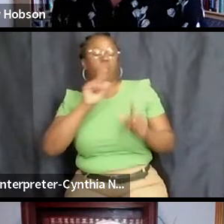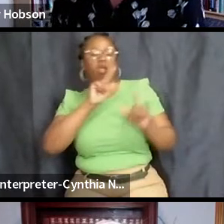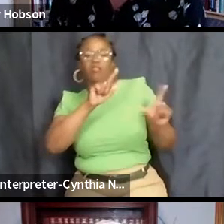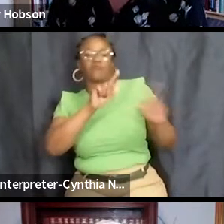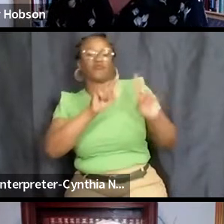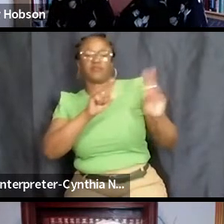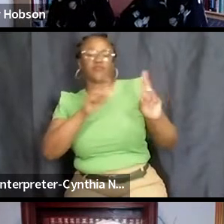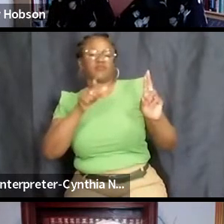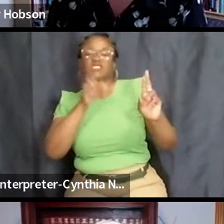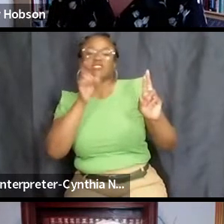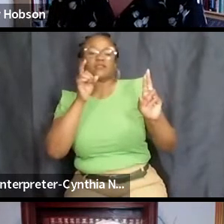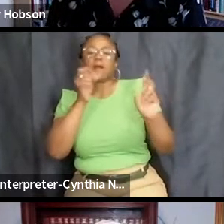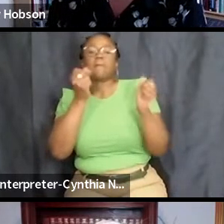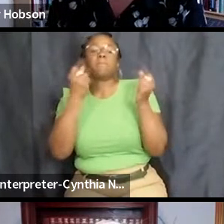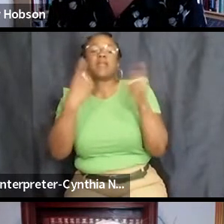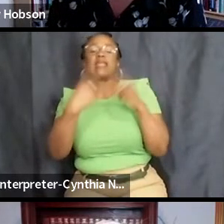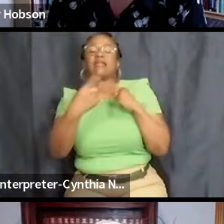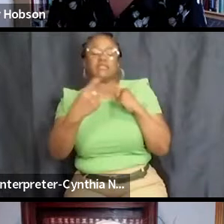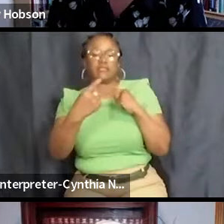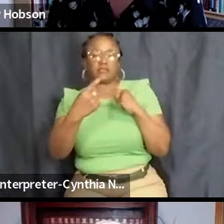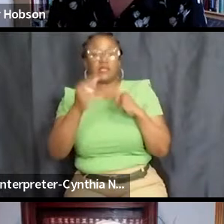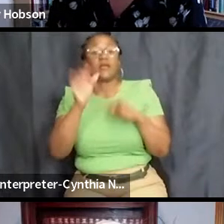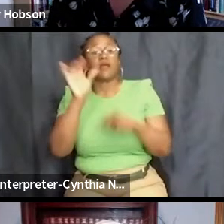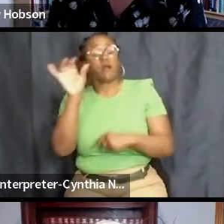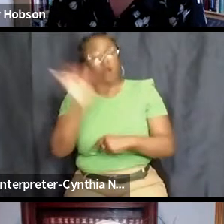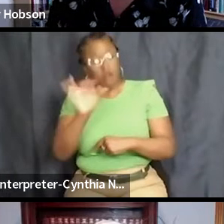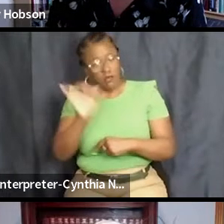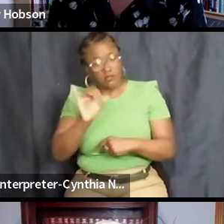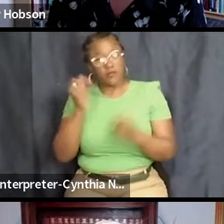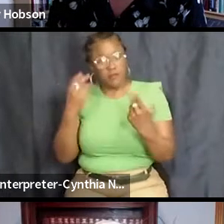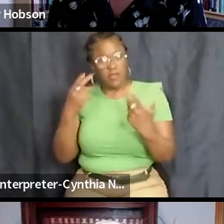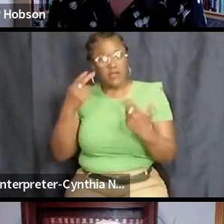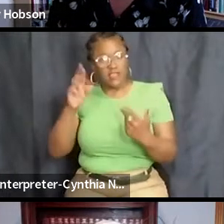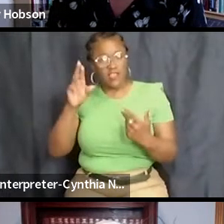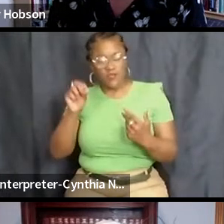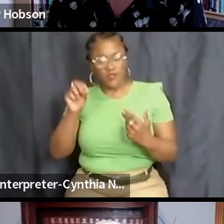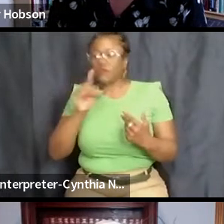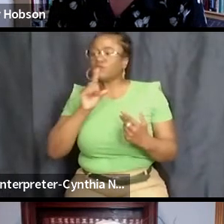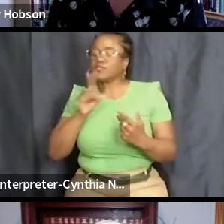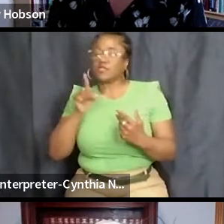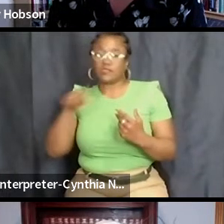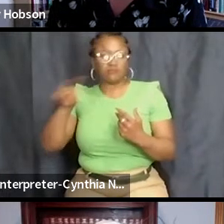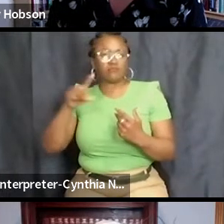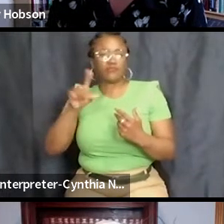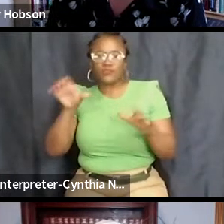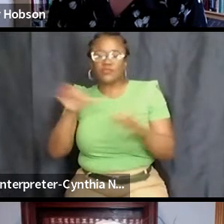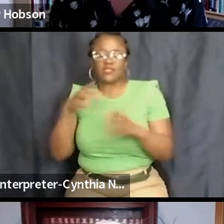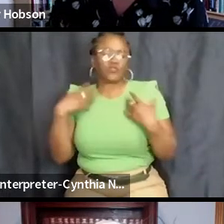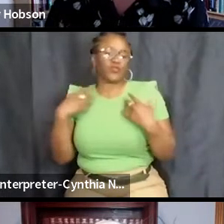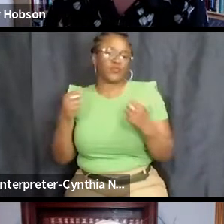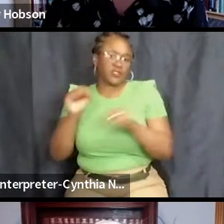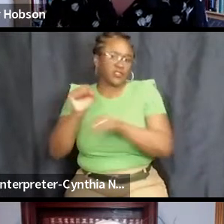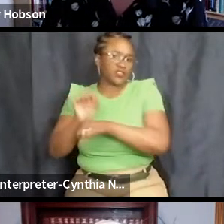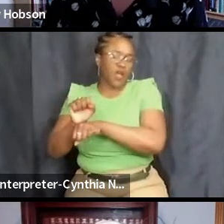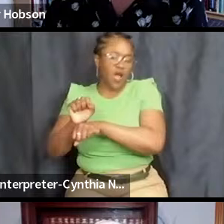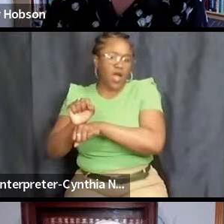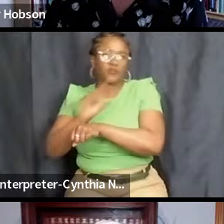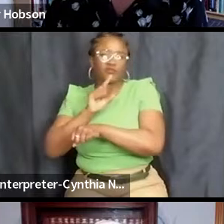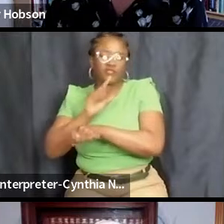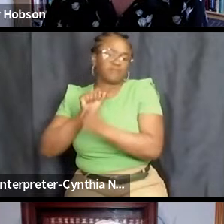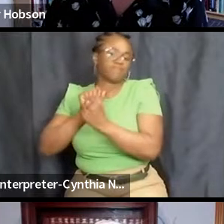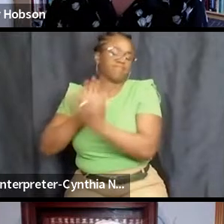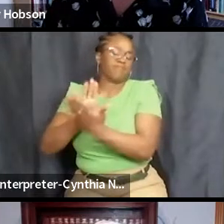villains. Also, there are many heroes, and there are many people who did a courageous job in